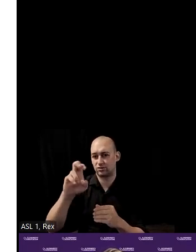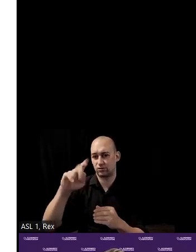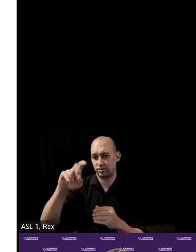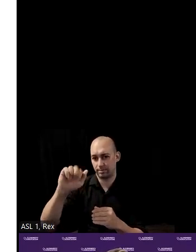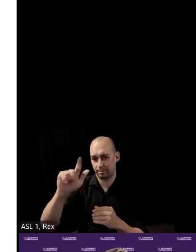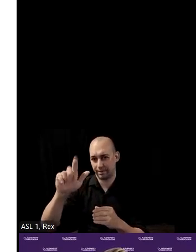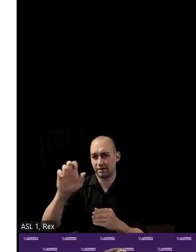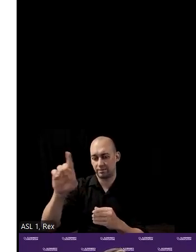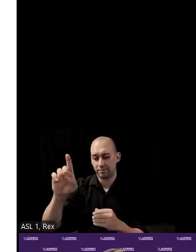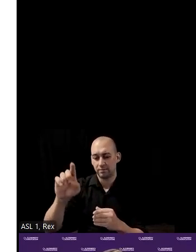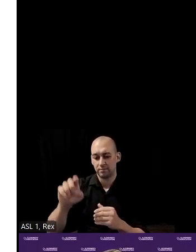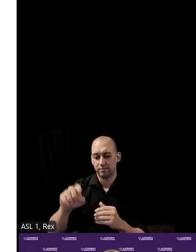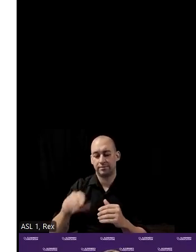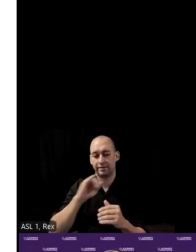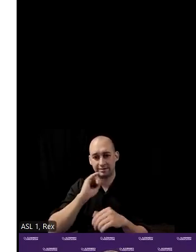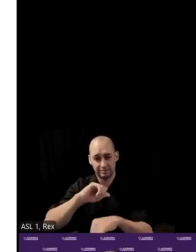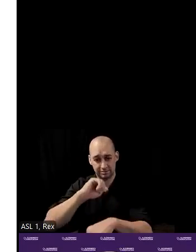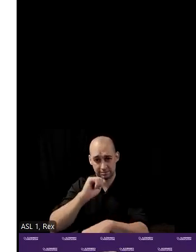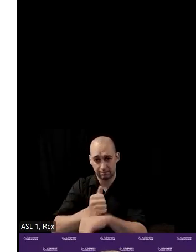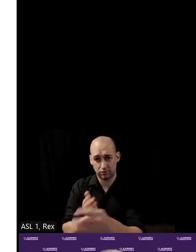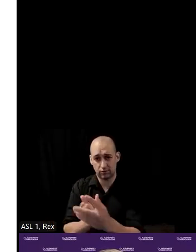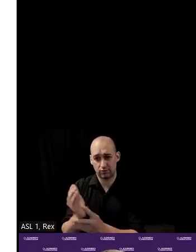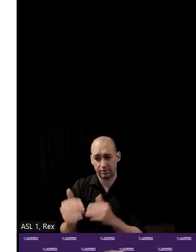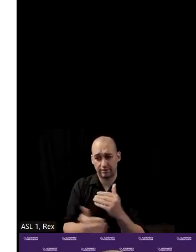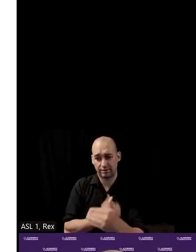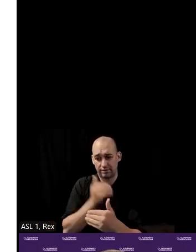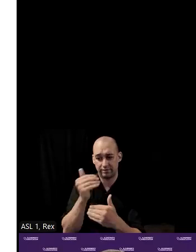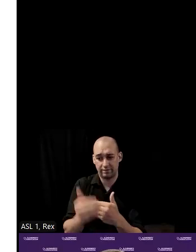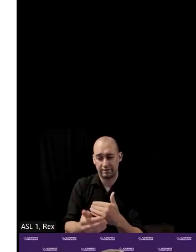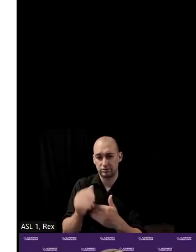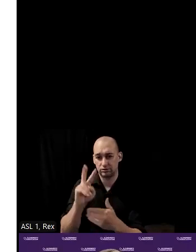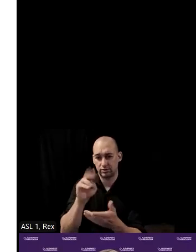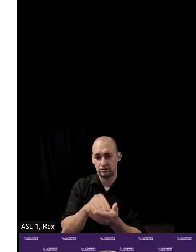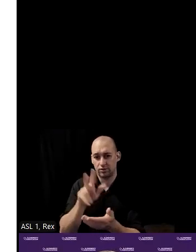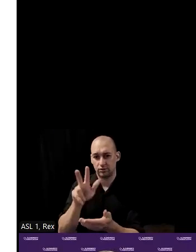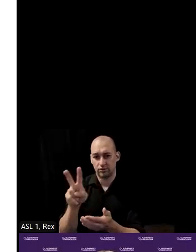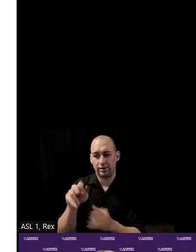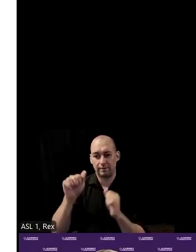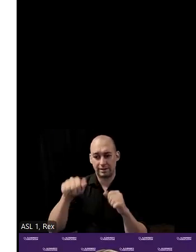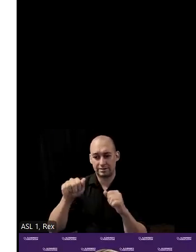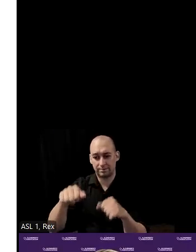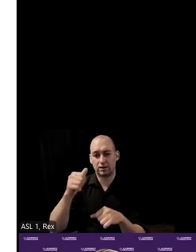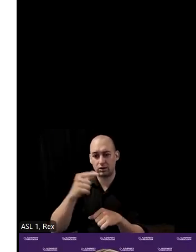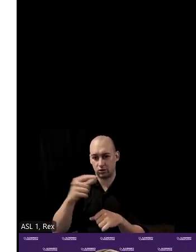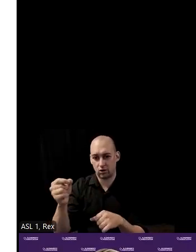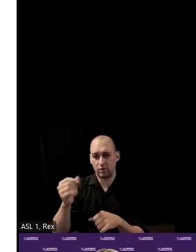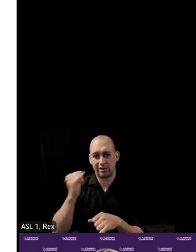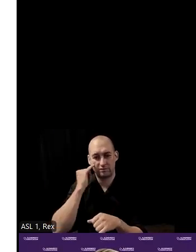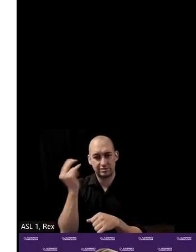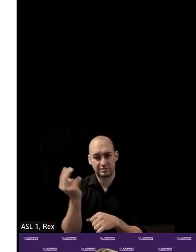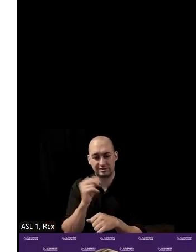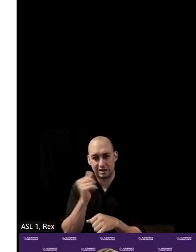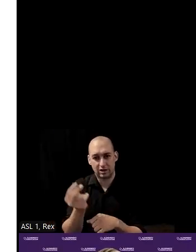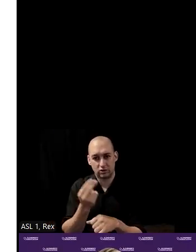although it's established, through the next through 2032, it could go away if it's not utilized. So we do want to